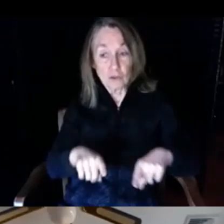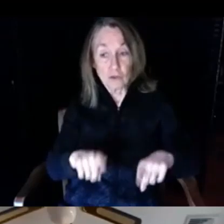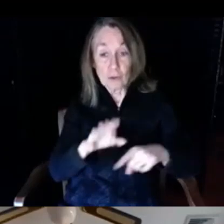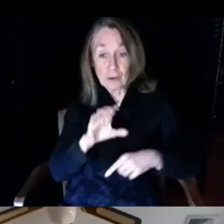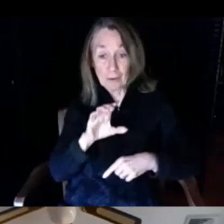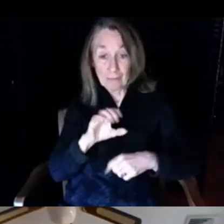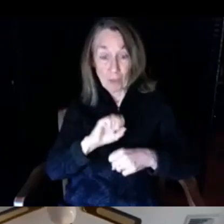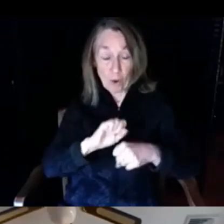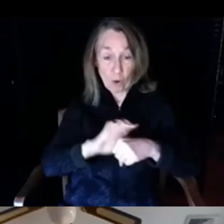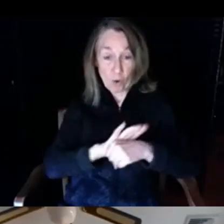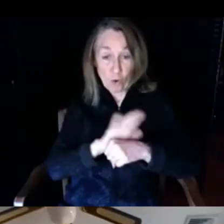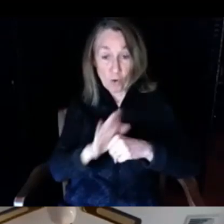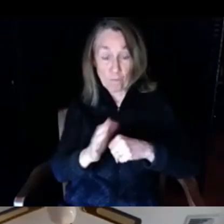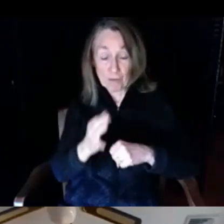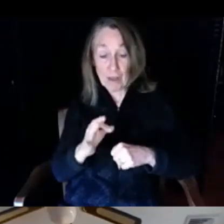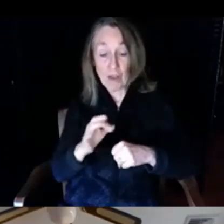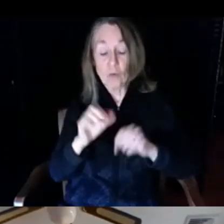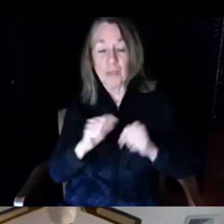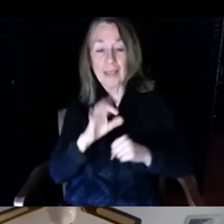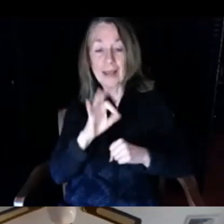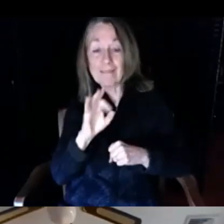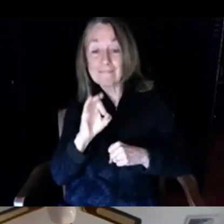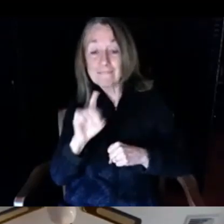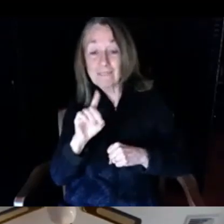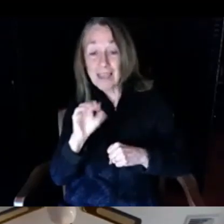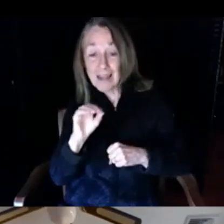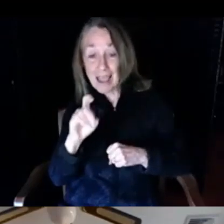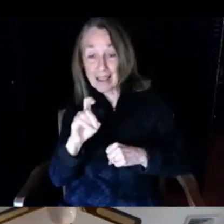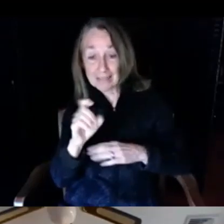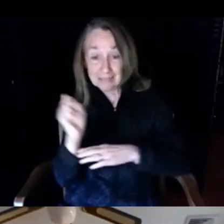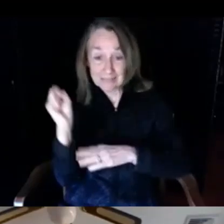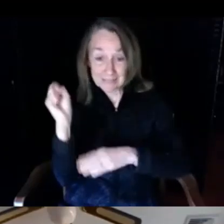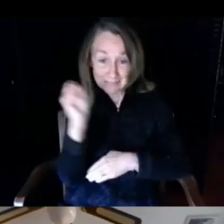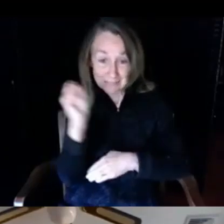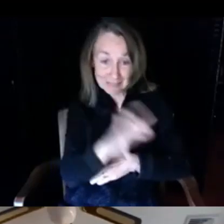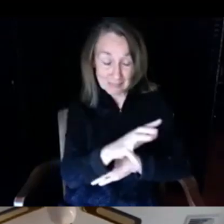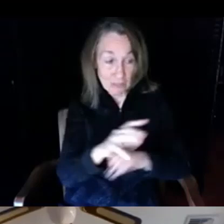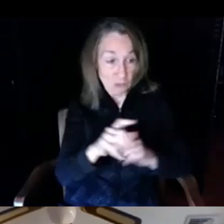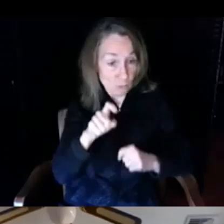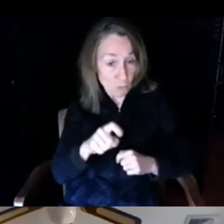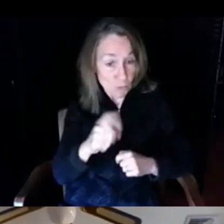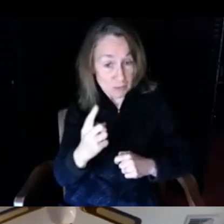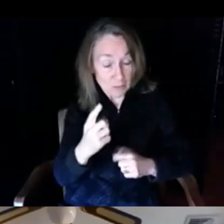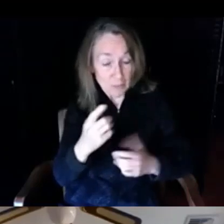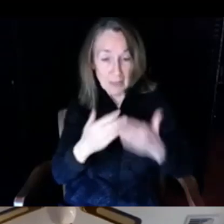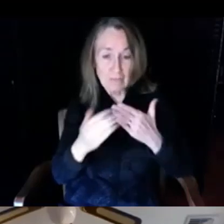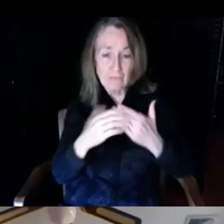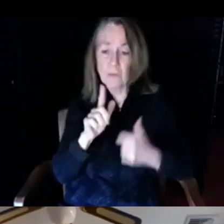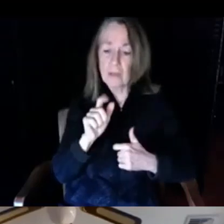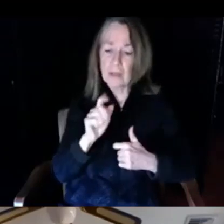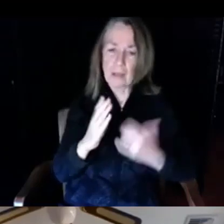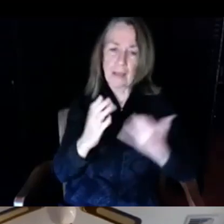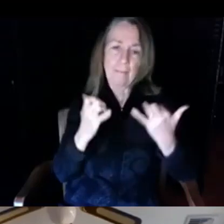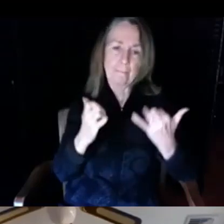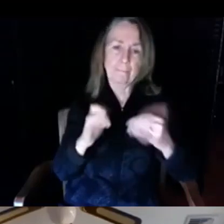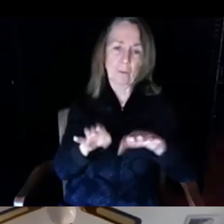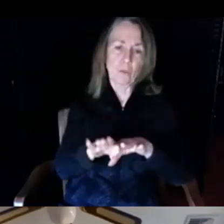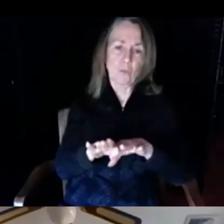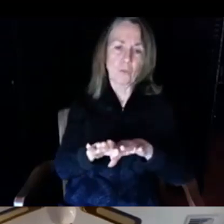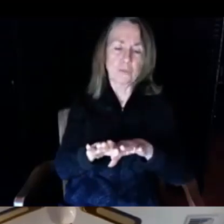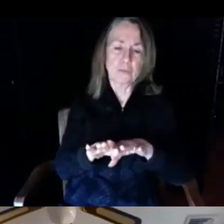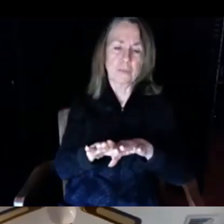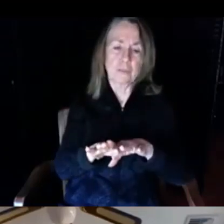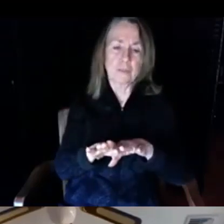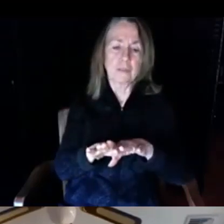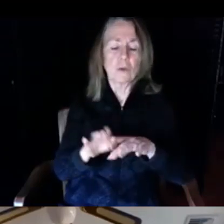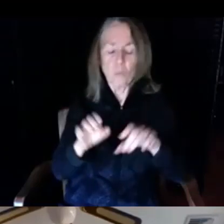we can FedEx it to you. So if you had an item that you needed, even though our lab is currently closed right now, we